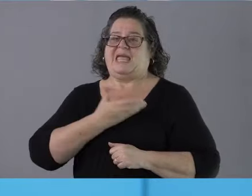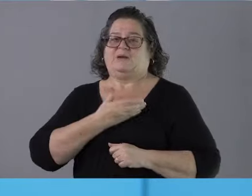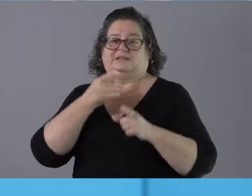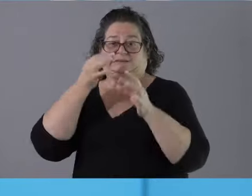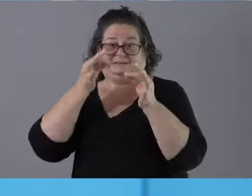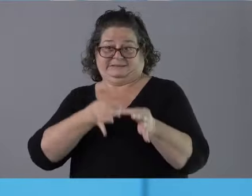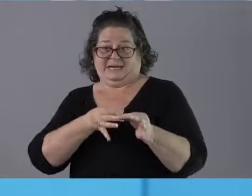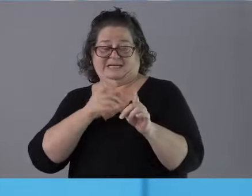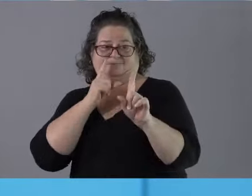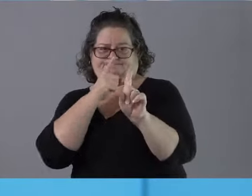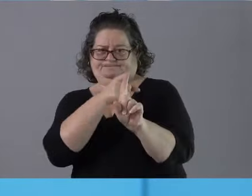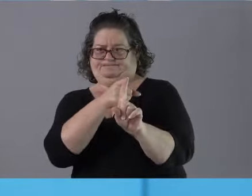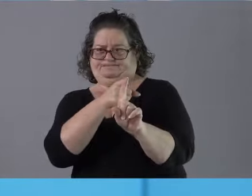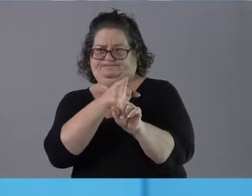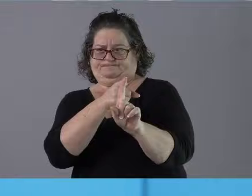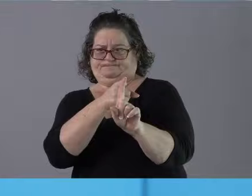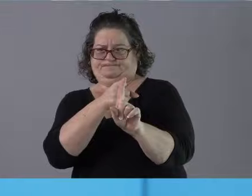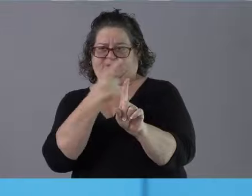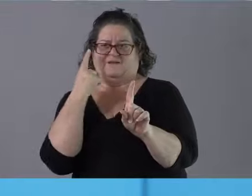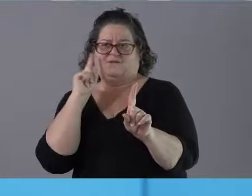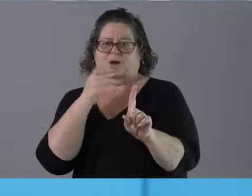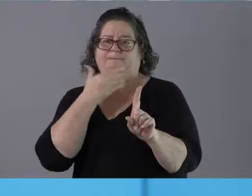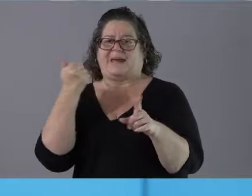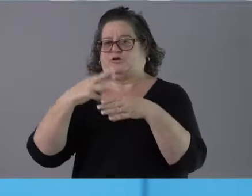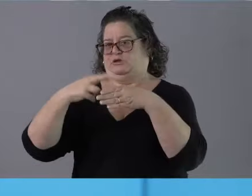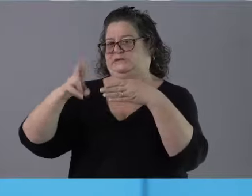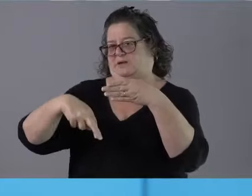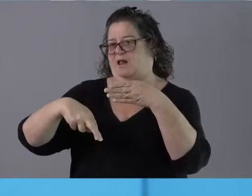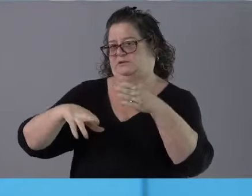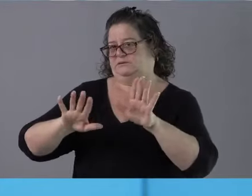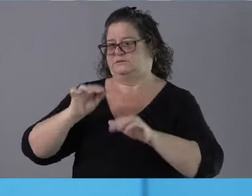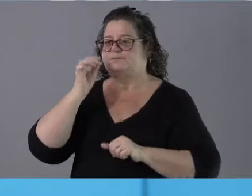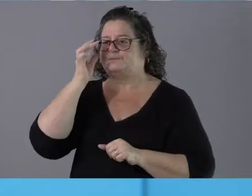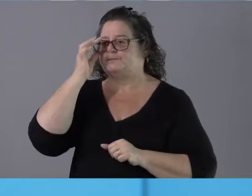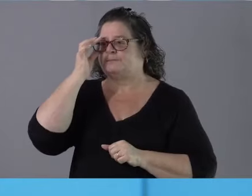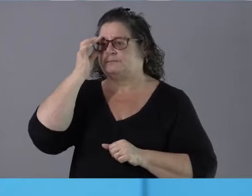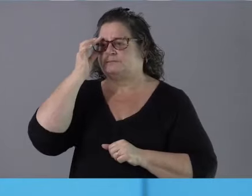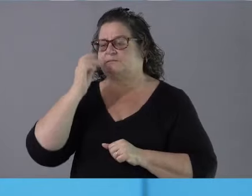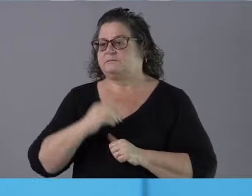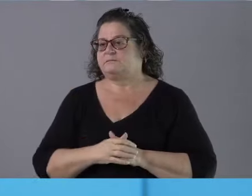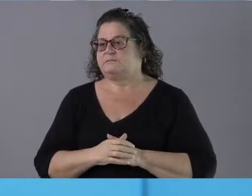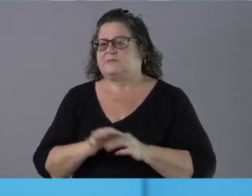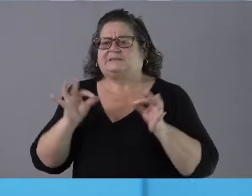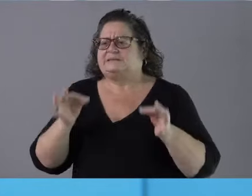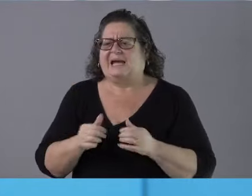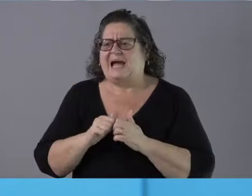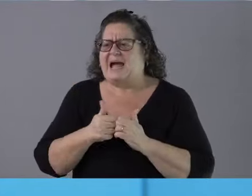results for our state, and we'll continue to do it, and they are guided by public health. Great, thank you.